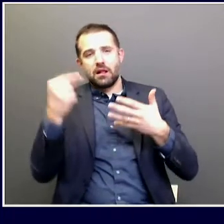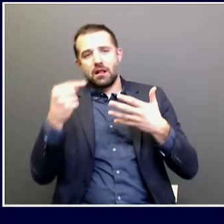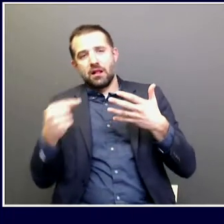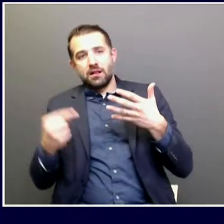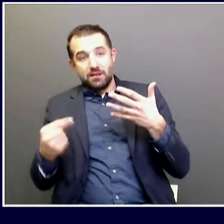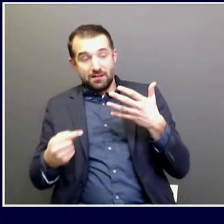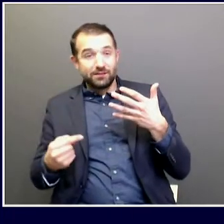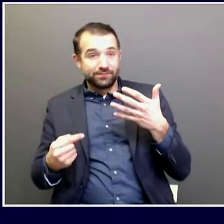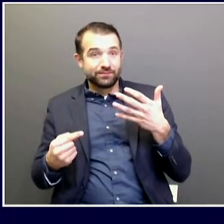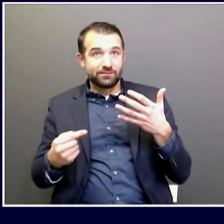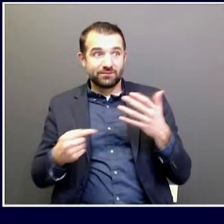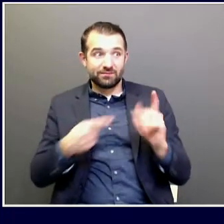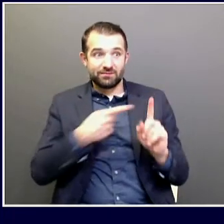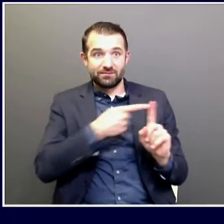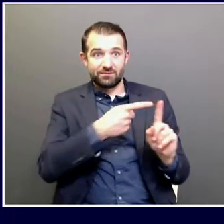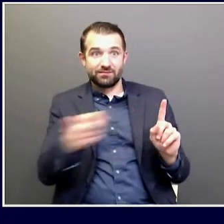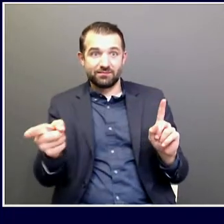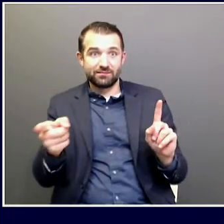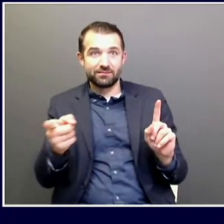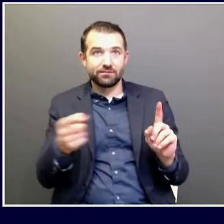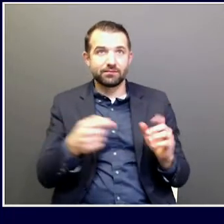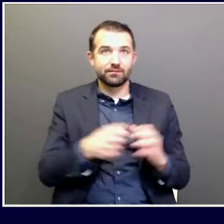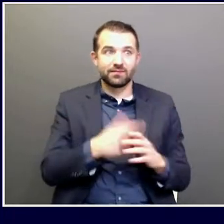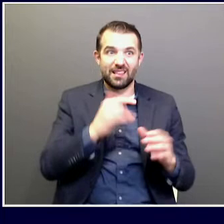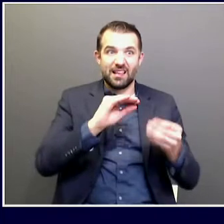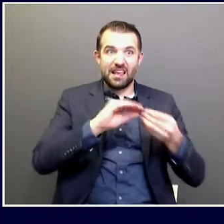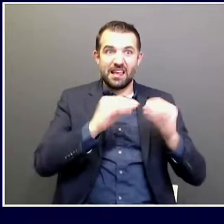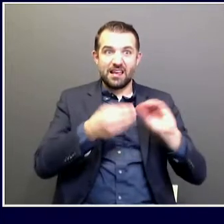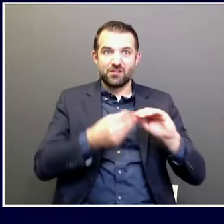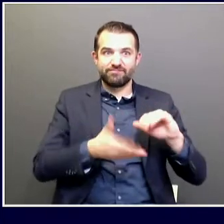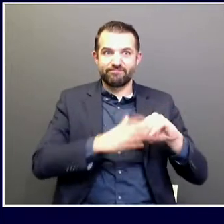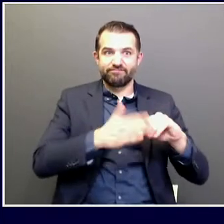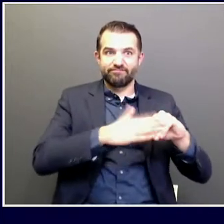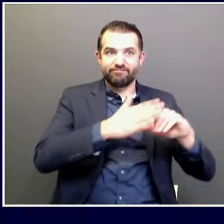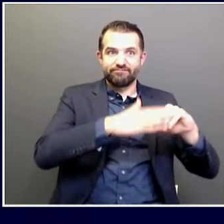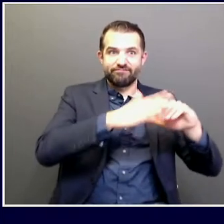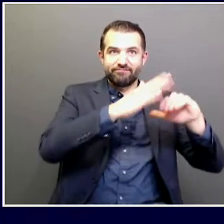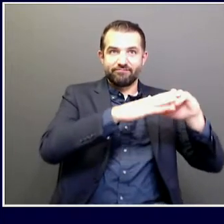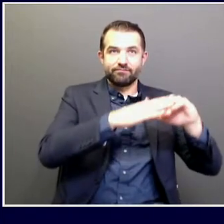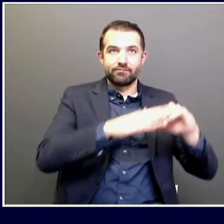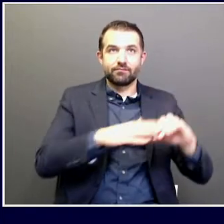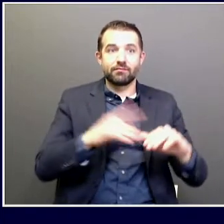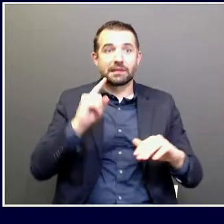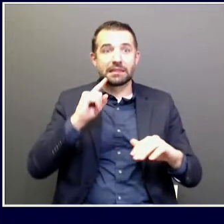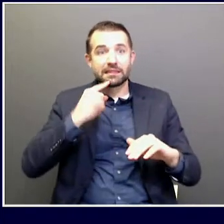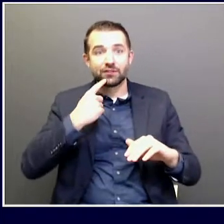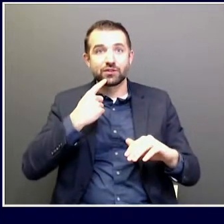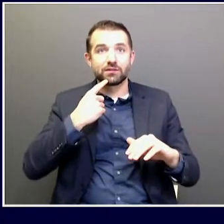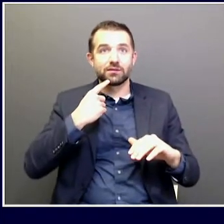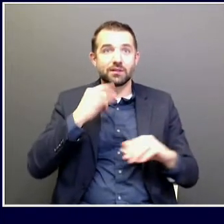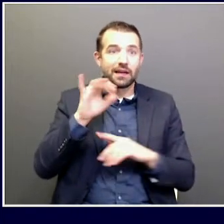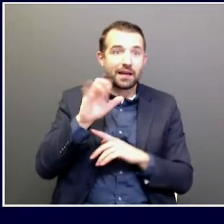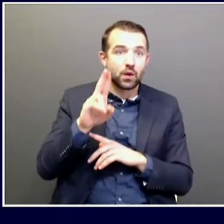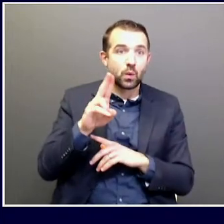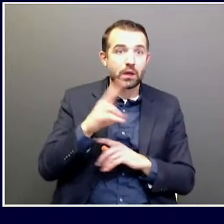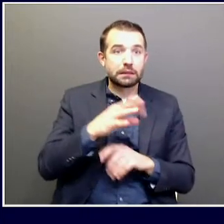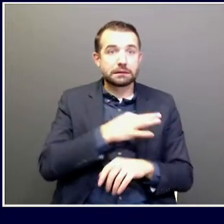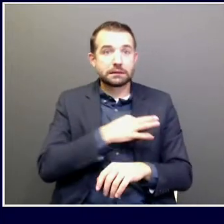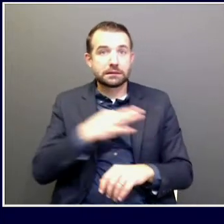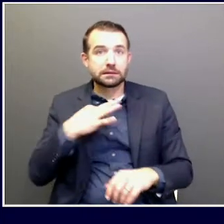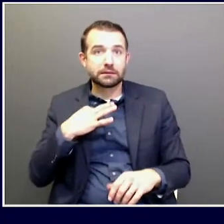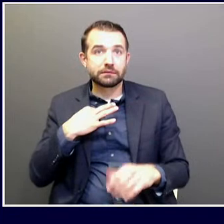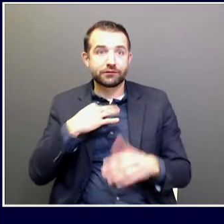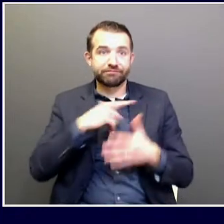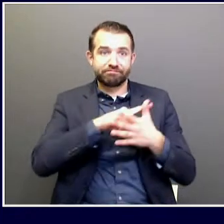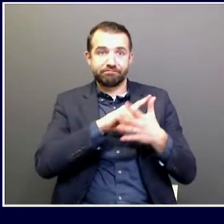put strain on the high-end staff. Those high-end staff, though, often find themselves doing other